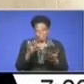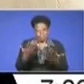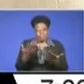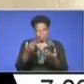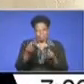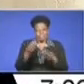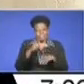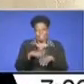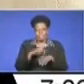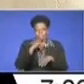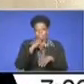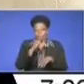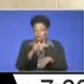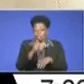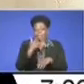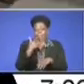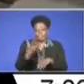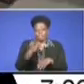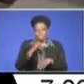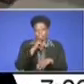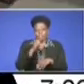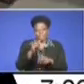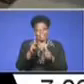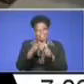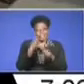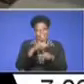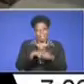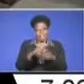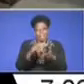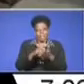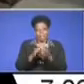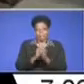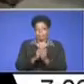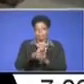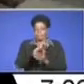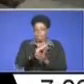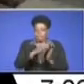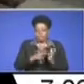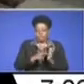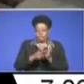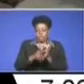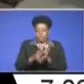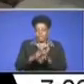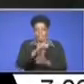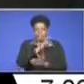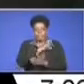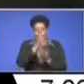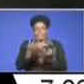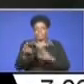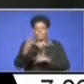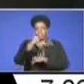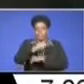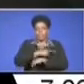lucky. Sometimes you don't get a second chance. And officers like these showing that policing today